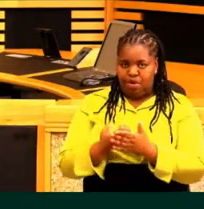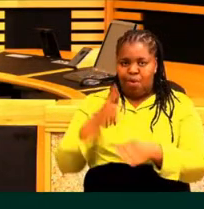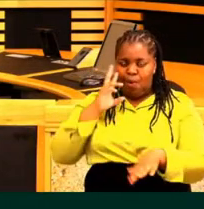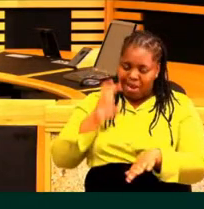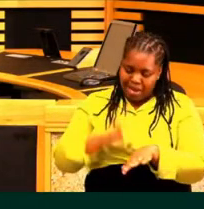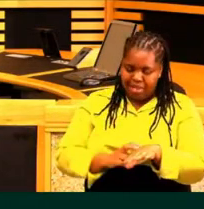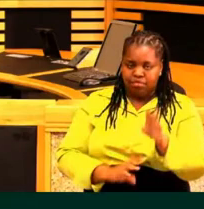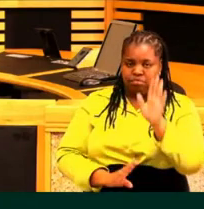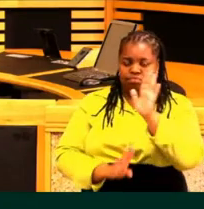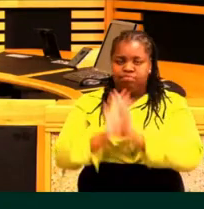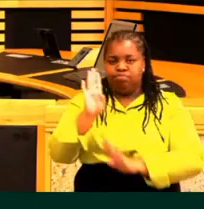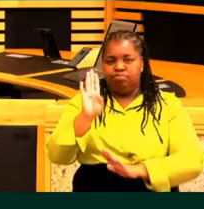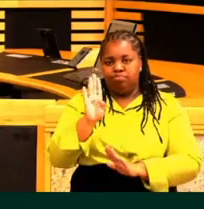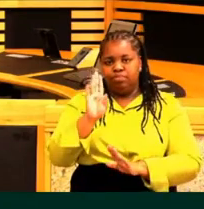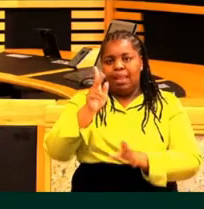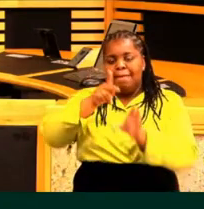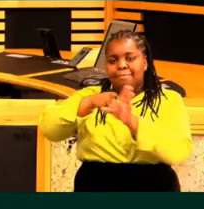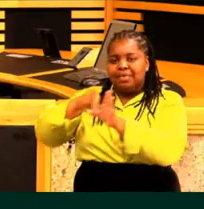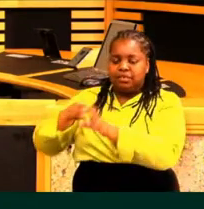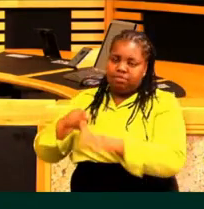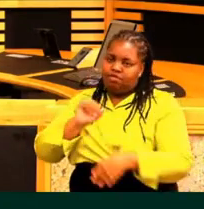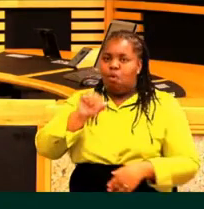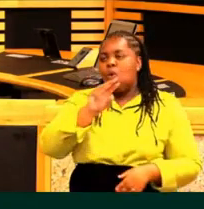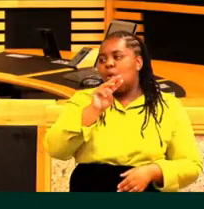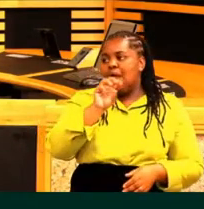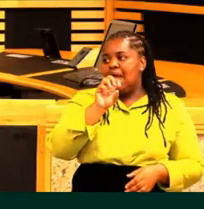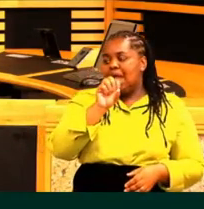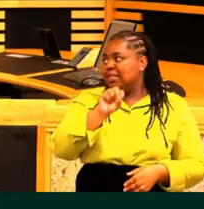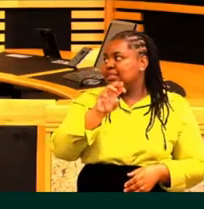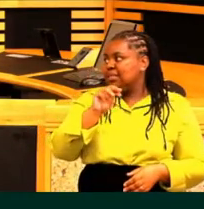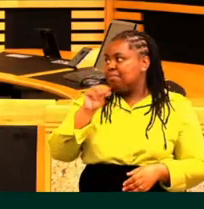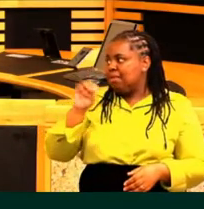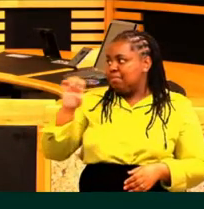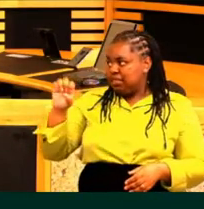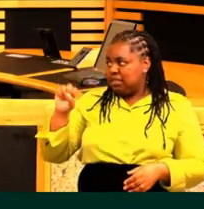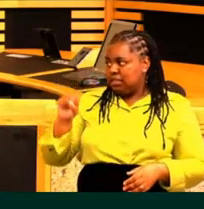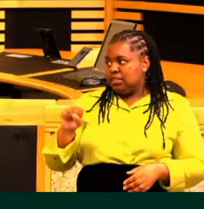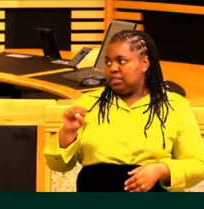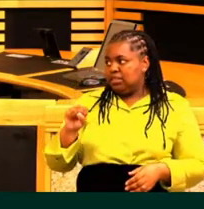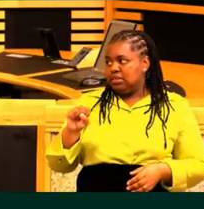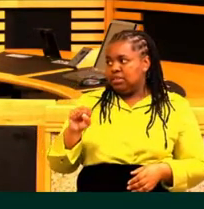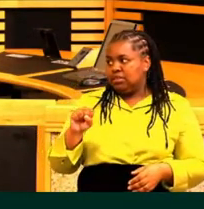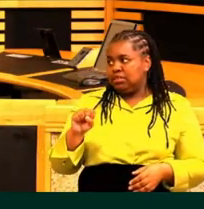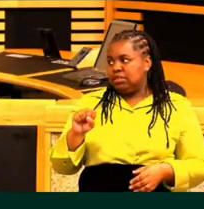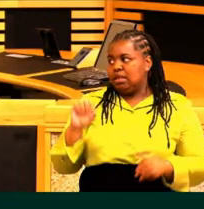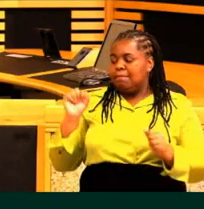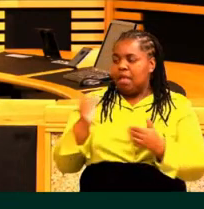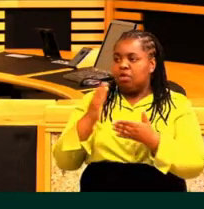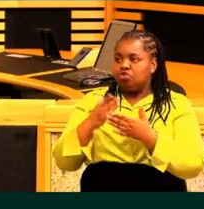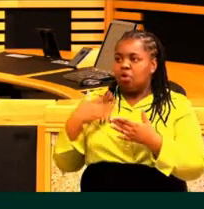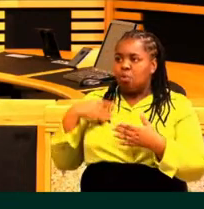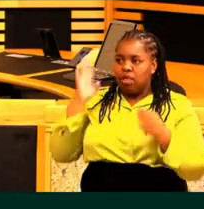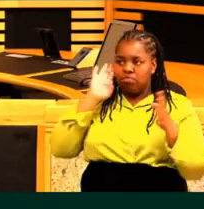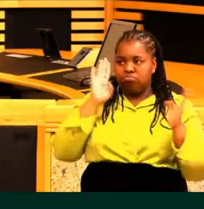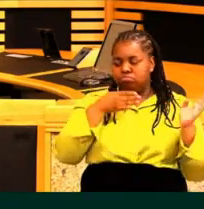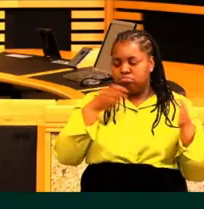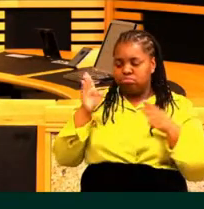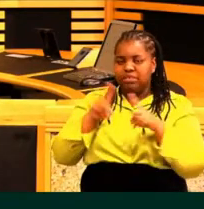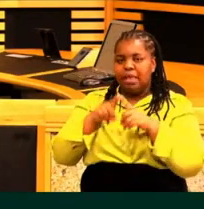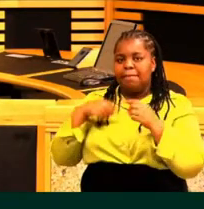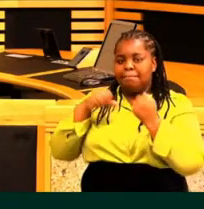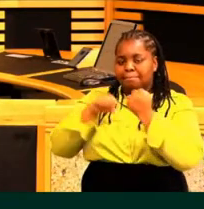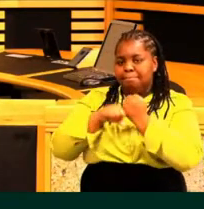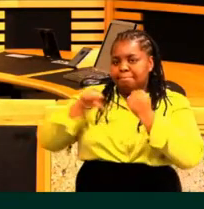increase participation of smmes so so as to concentrate our economy and expand